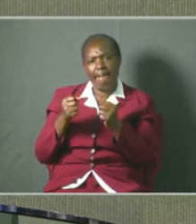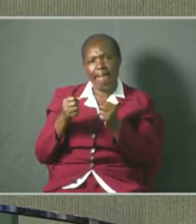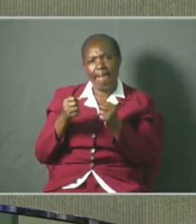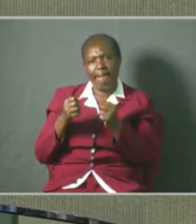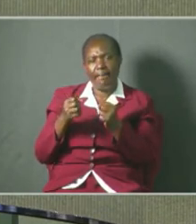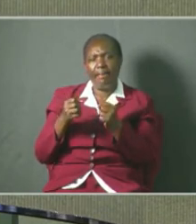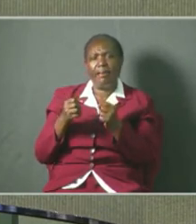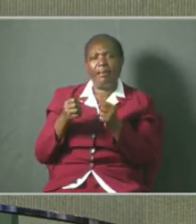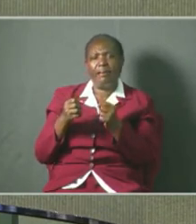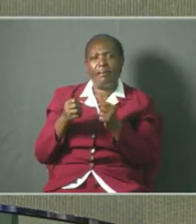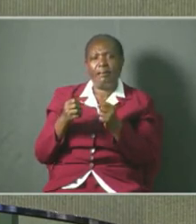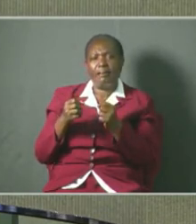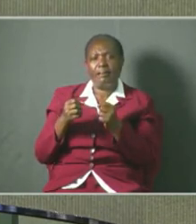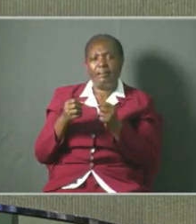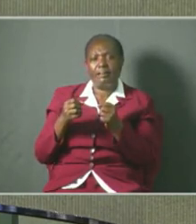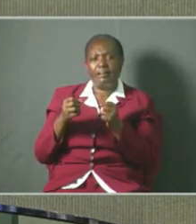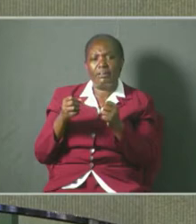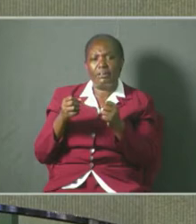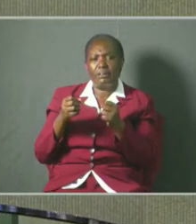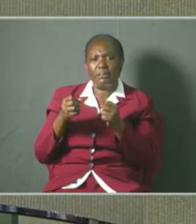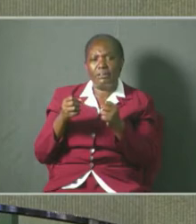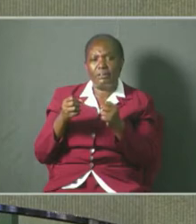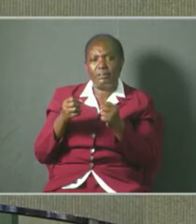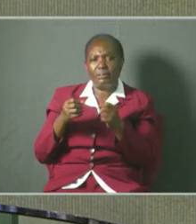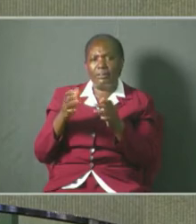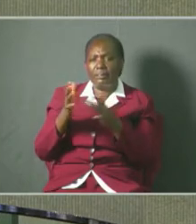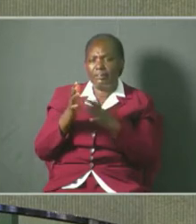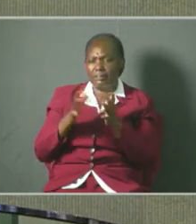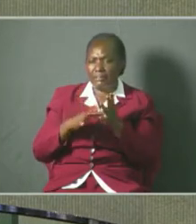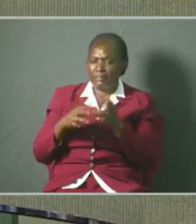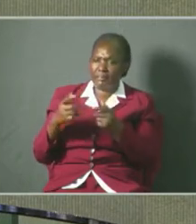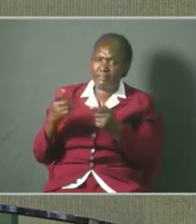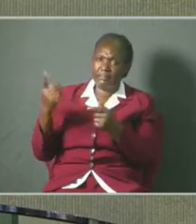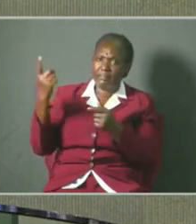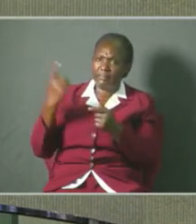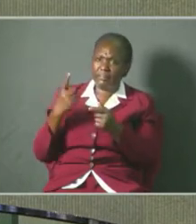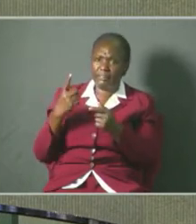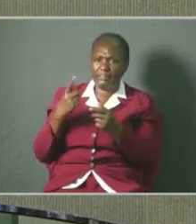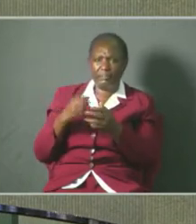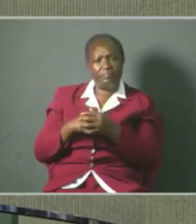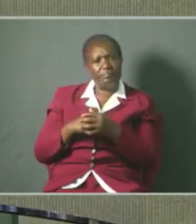28:16. It says, then Jesus came to them and said,